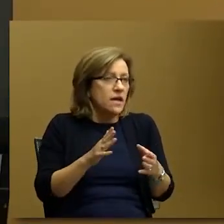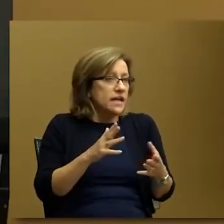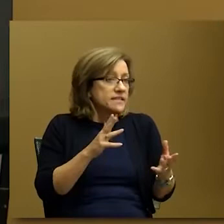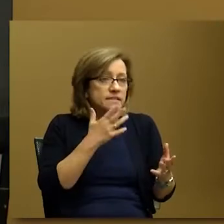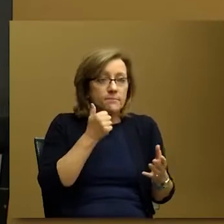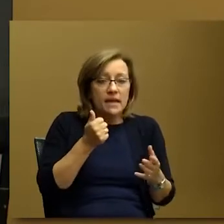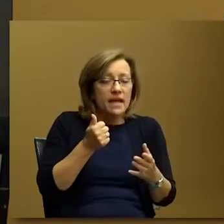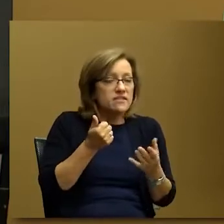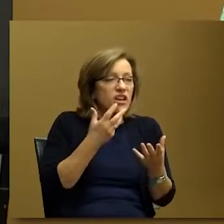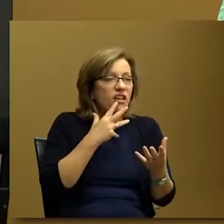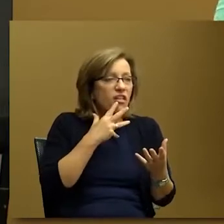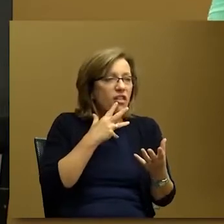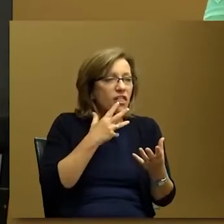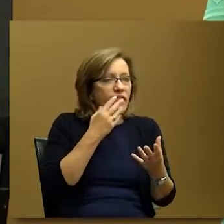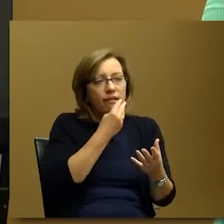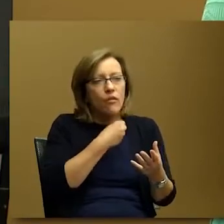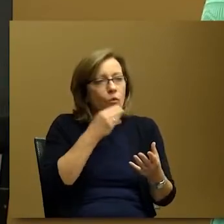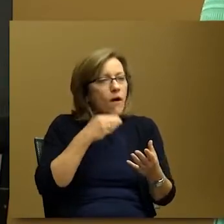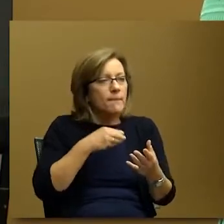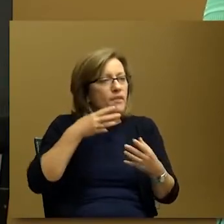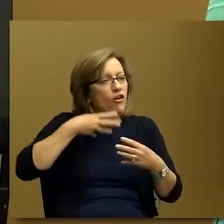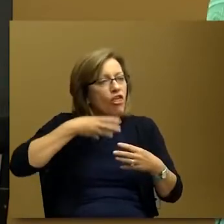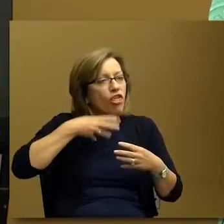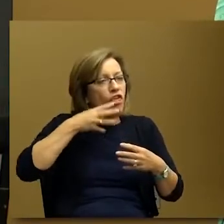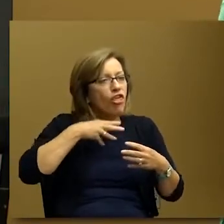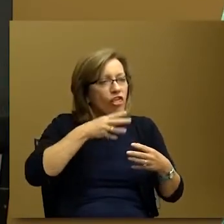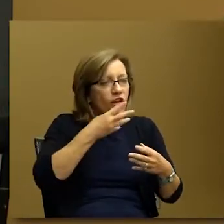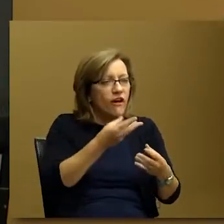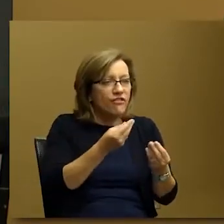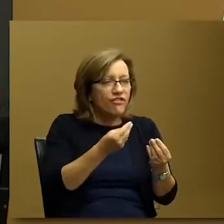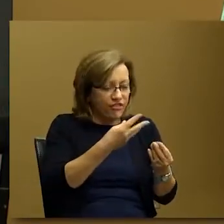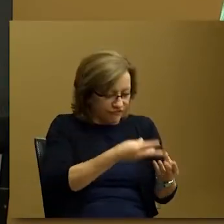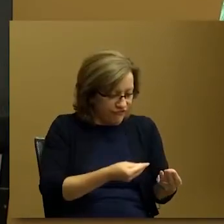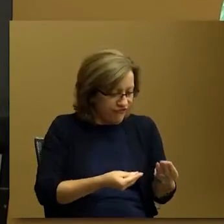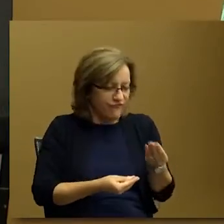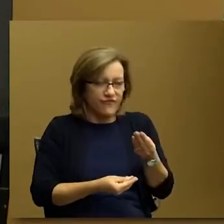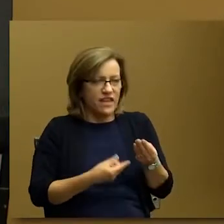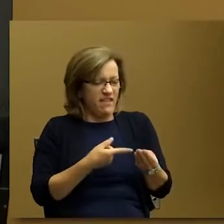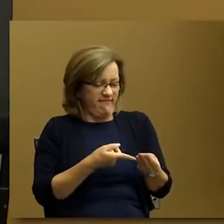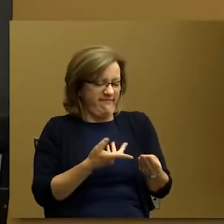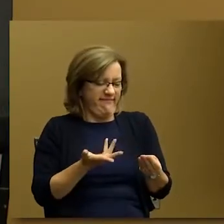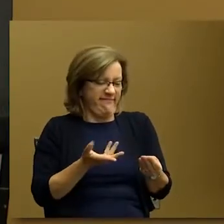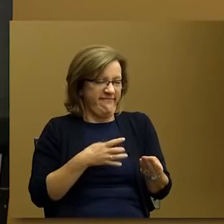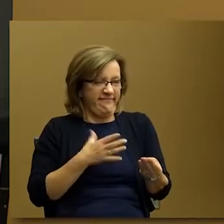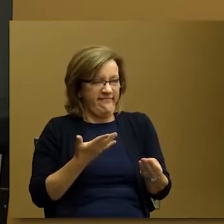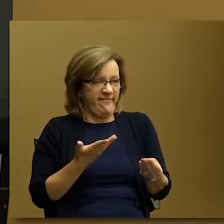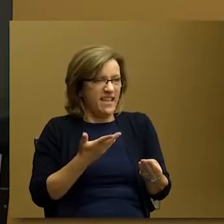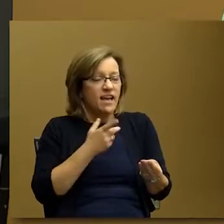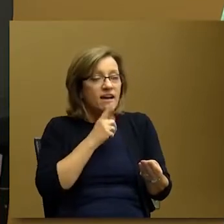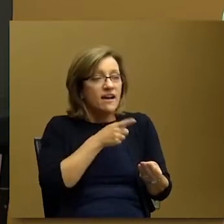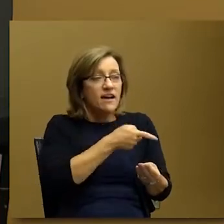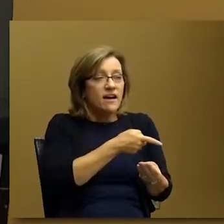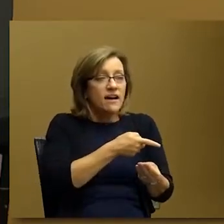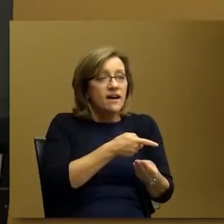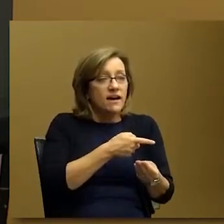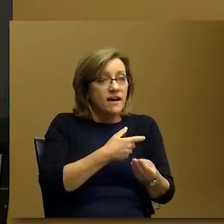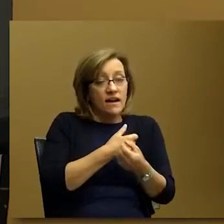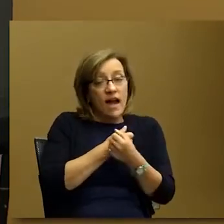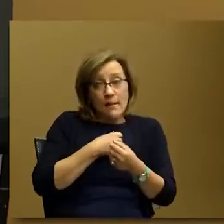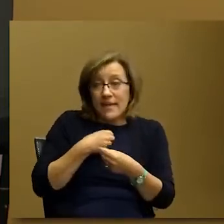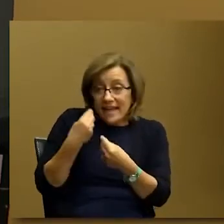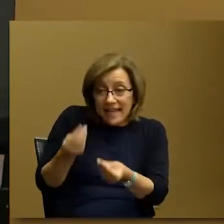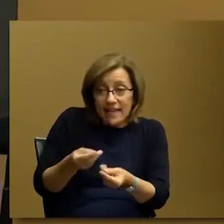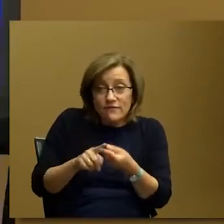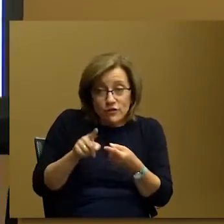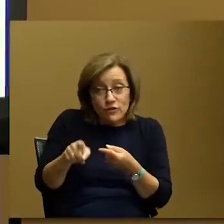best soggy whatever you've ever known in your life, and it's a true affection of my love that I'm going to give it